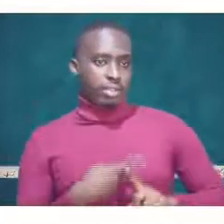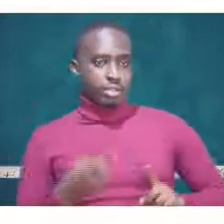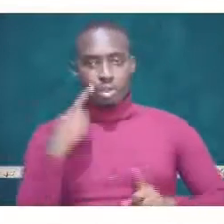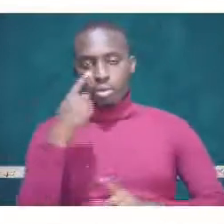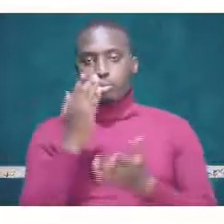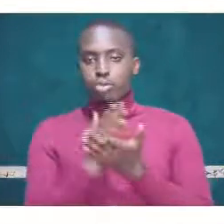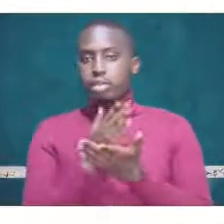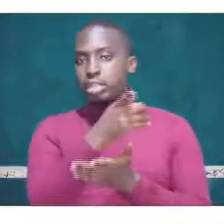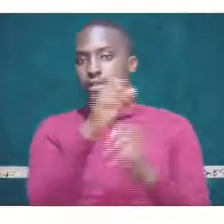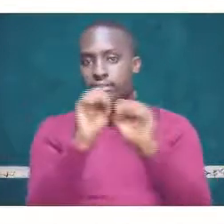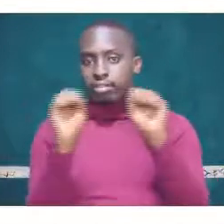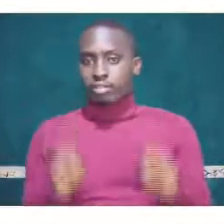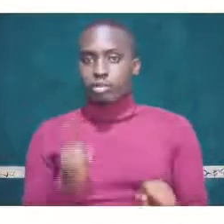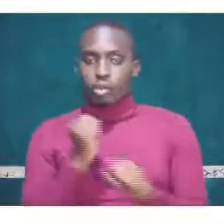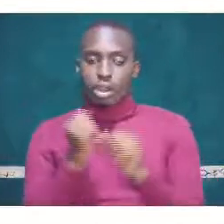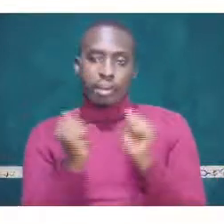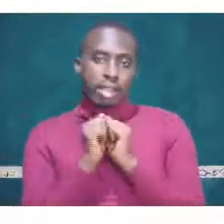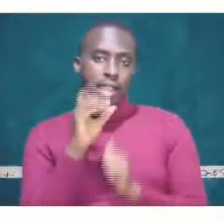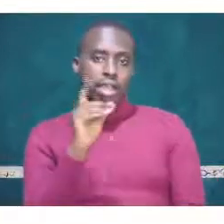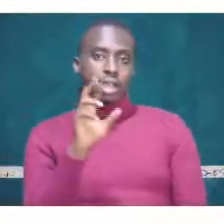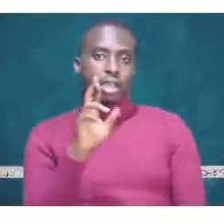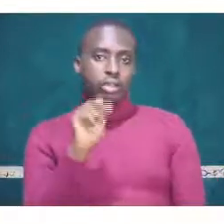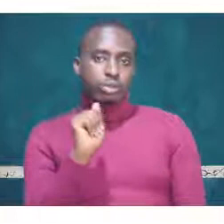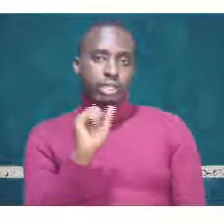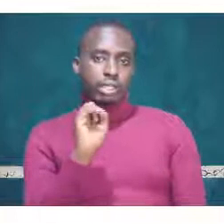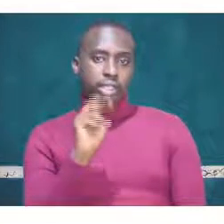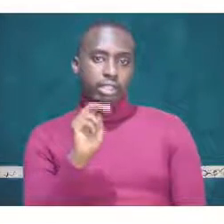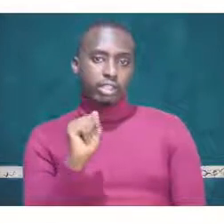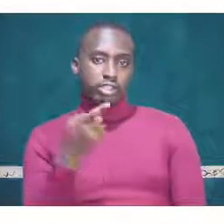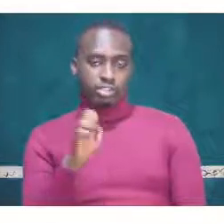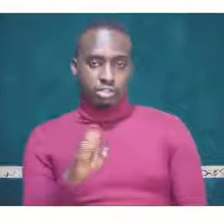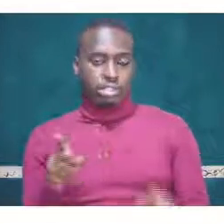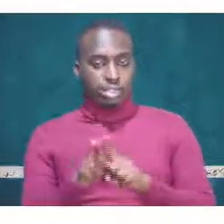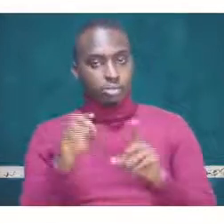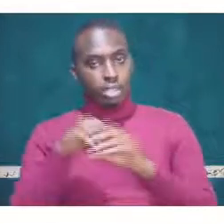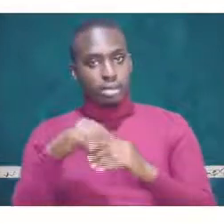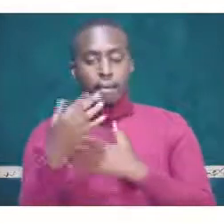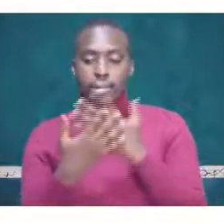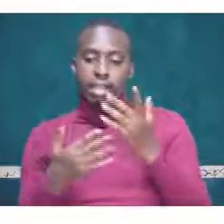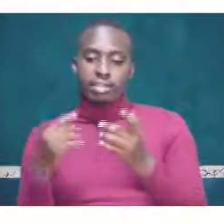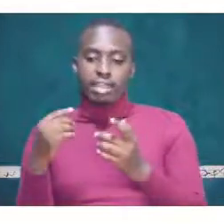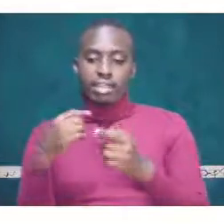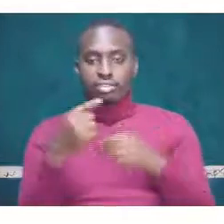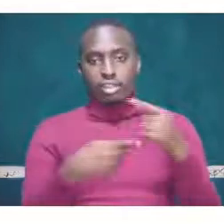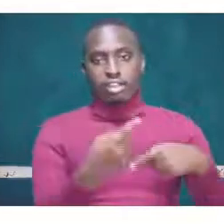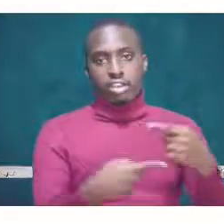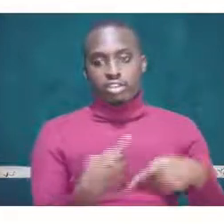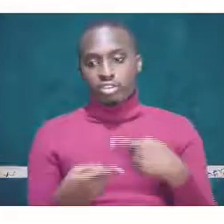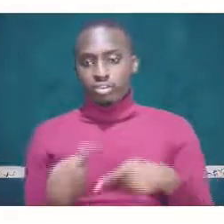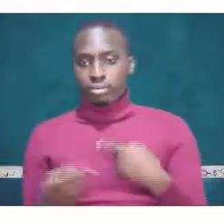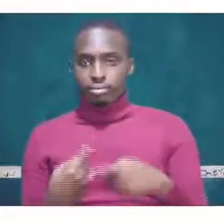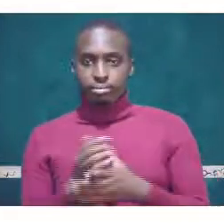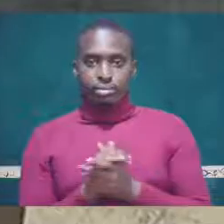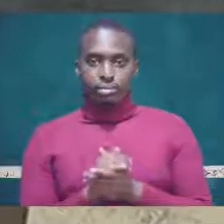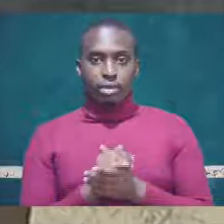lymphatic system is acting as a drainage system, returning back the fluid into the blood circulation.